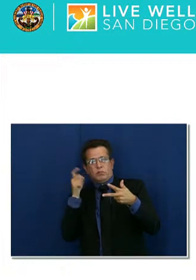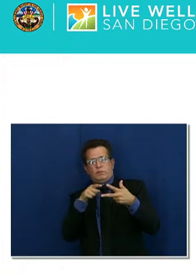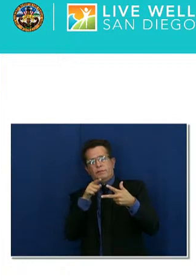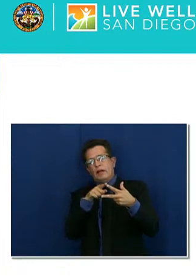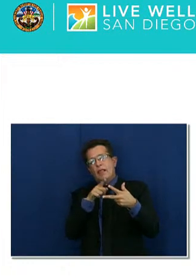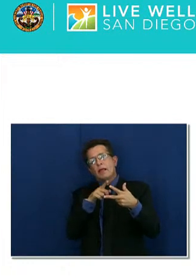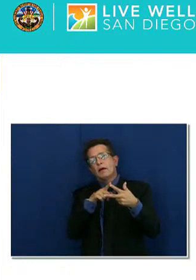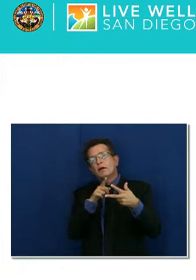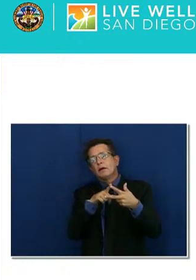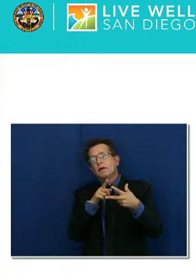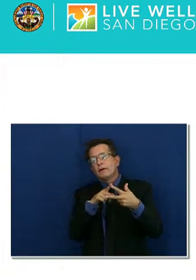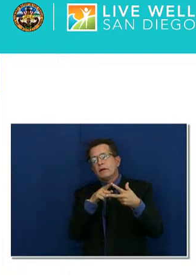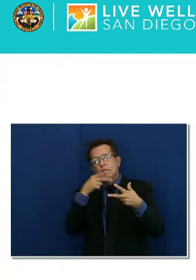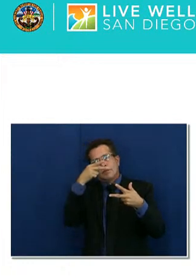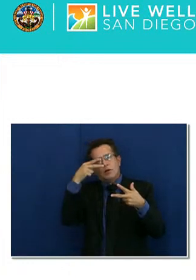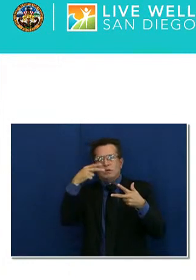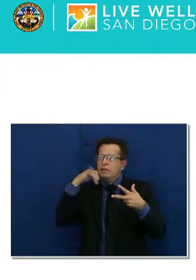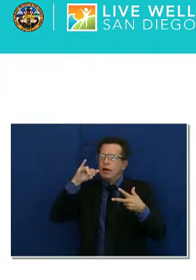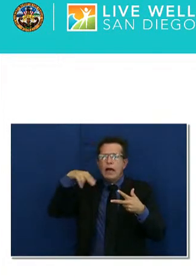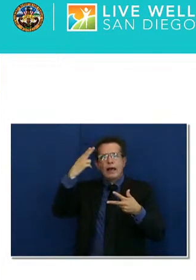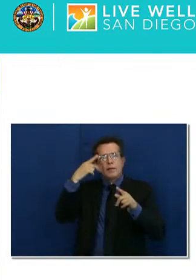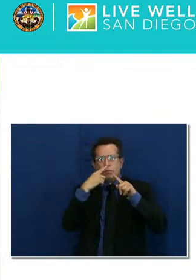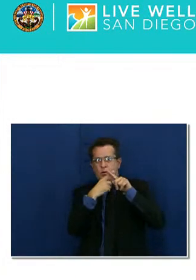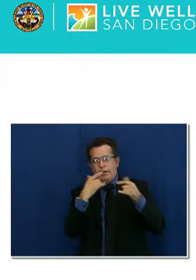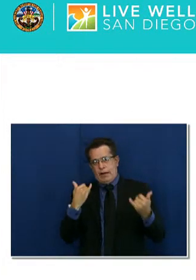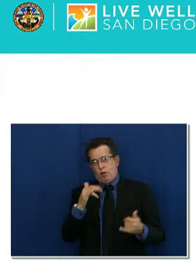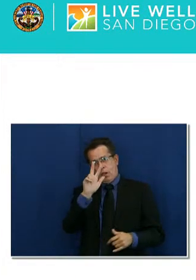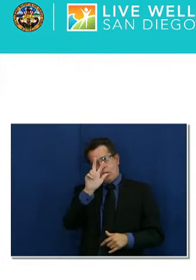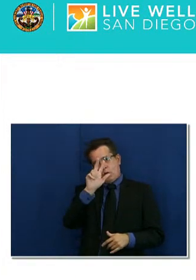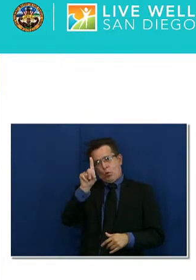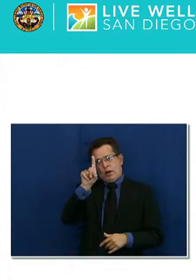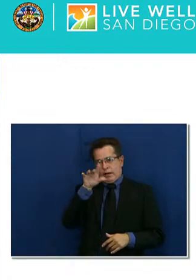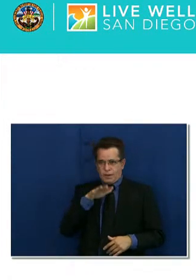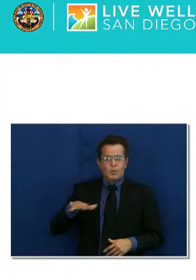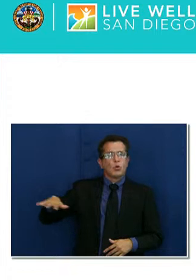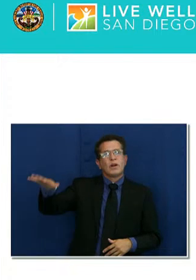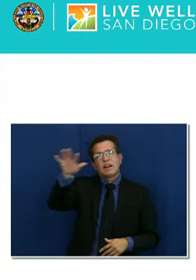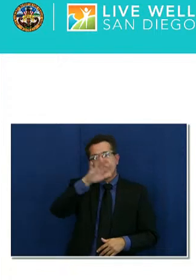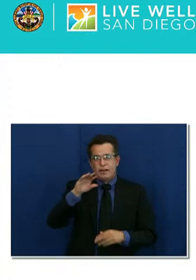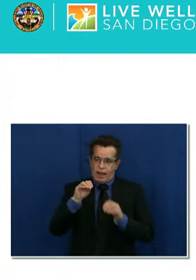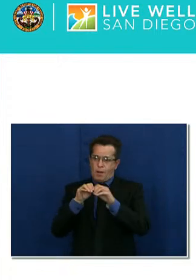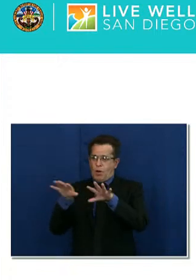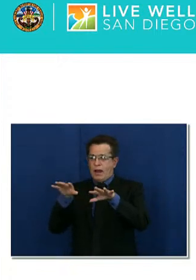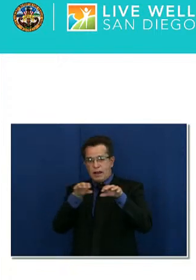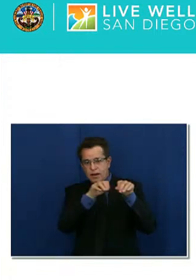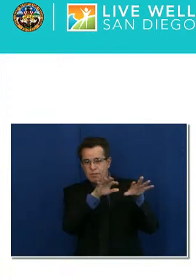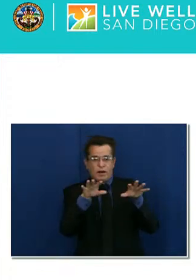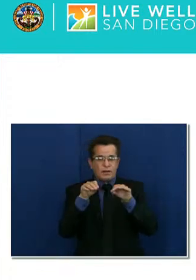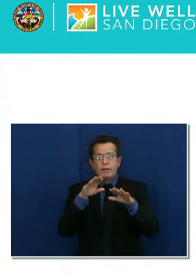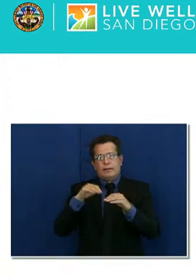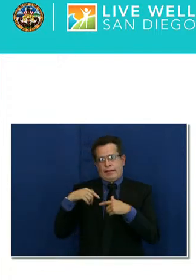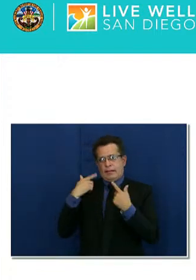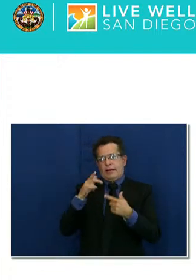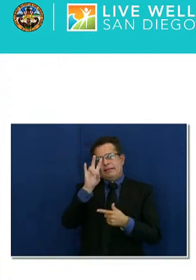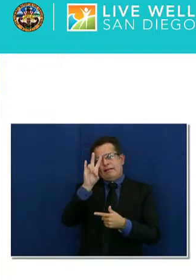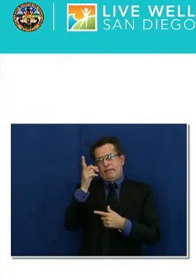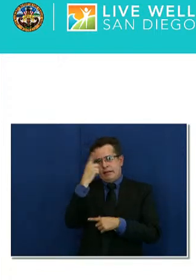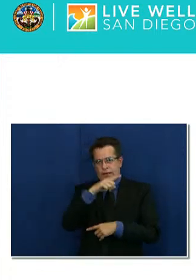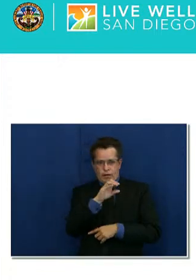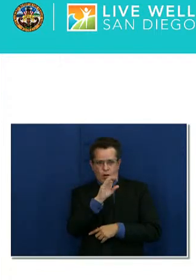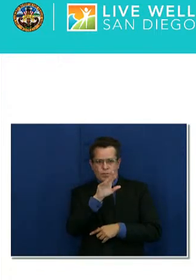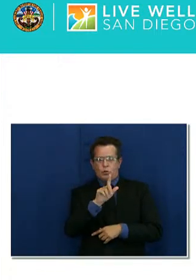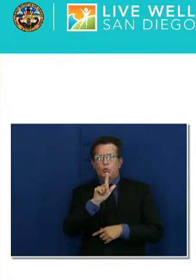And today we are reporting 31 total community outbreaks for the past 7 days, from October